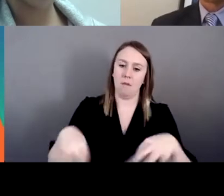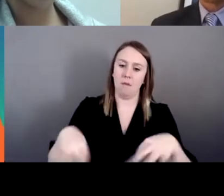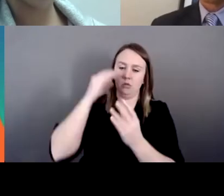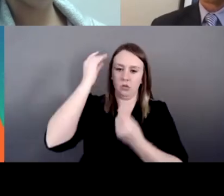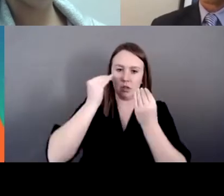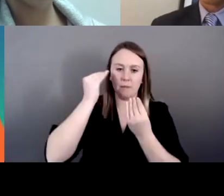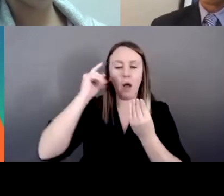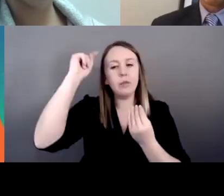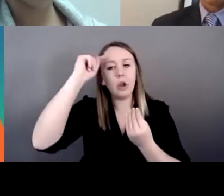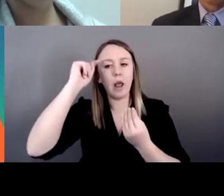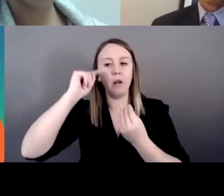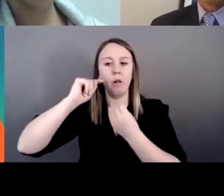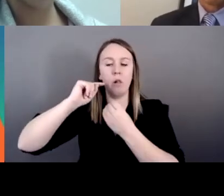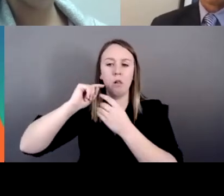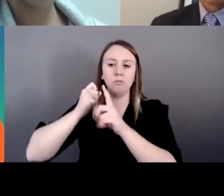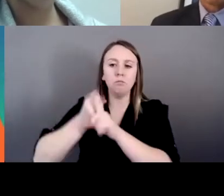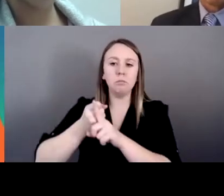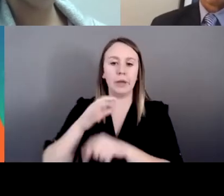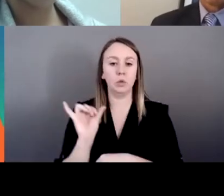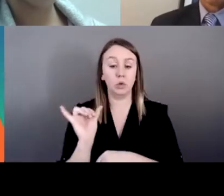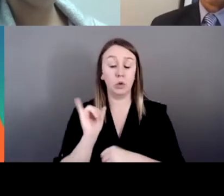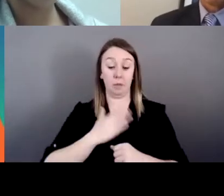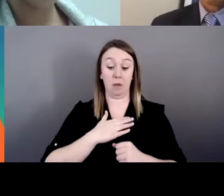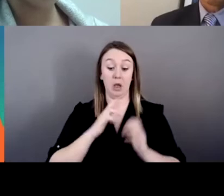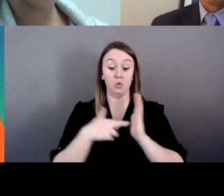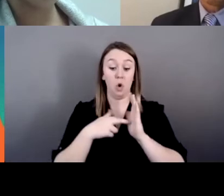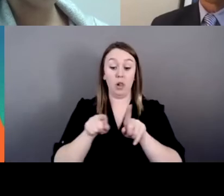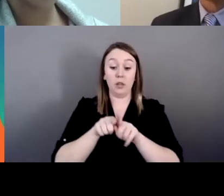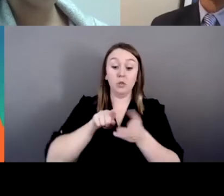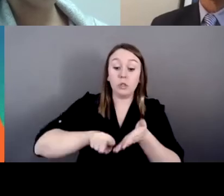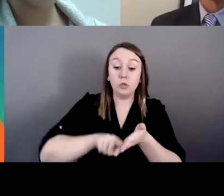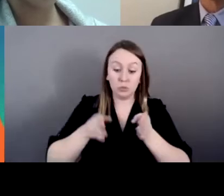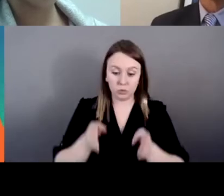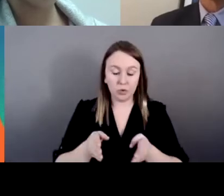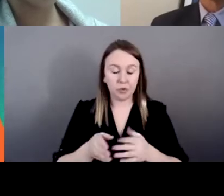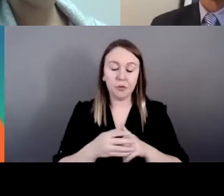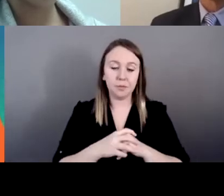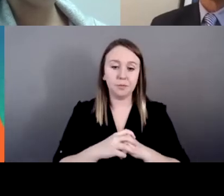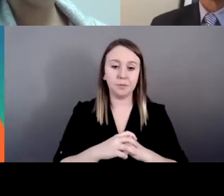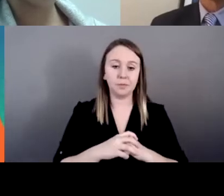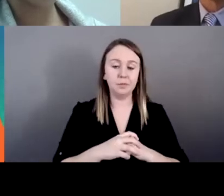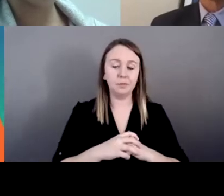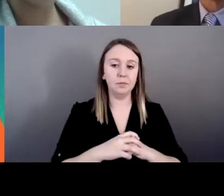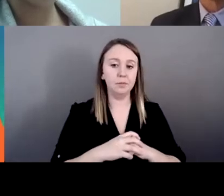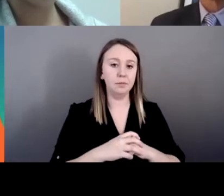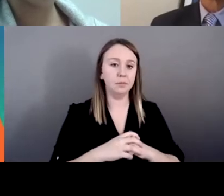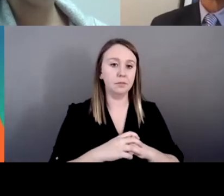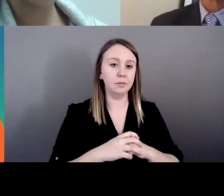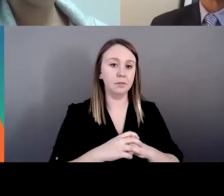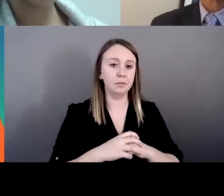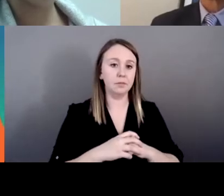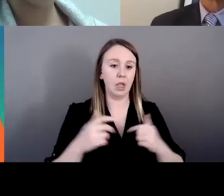well. And that's part of my role as a researcher is, you know, I get to see so many folks, you know, from a